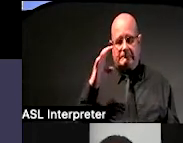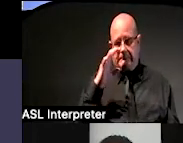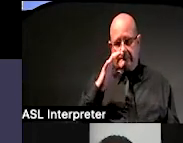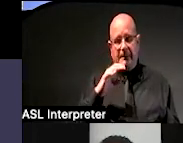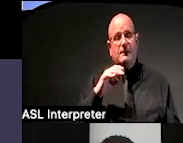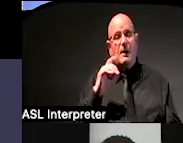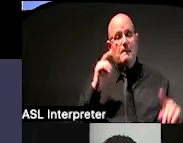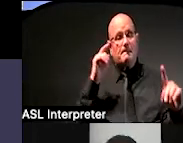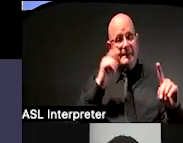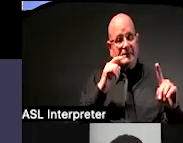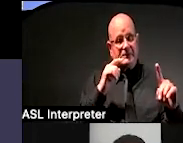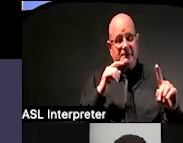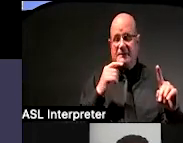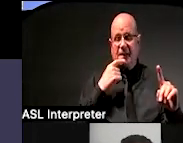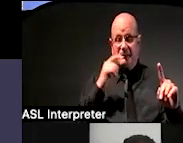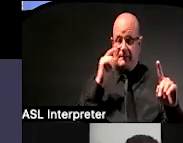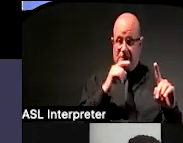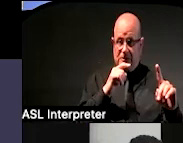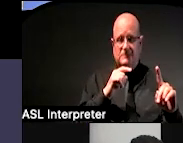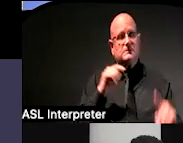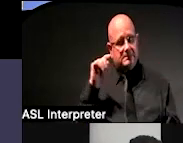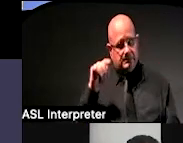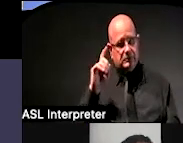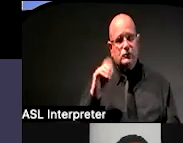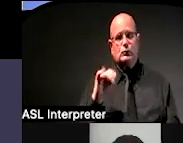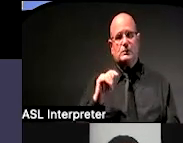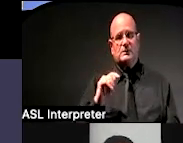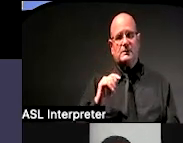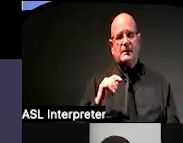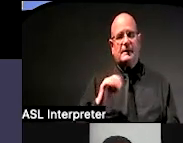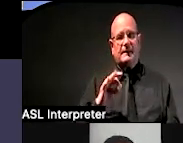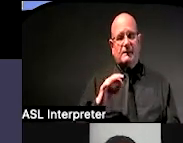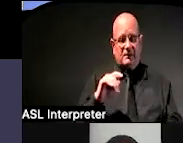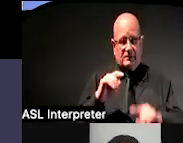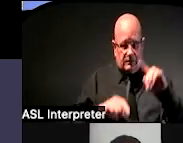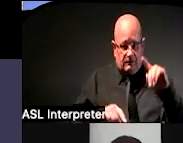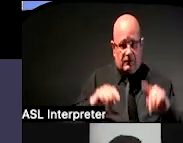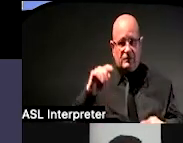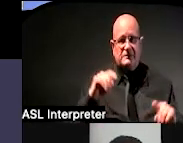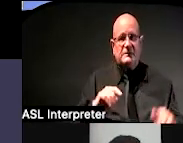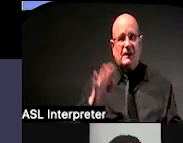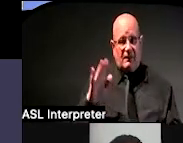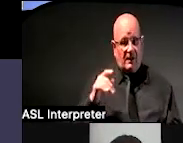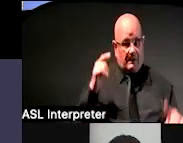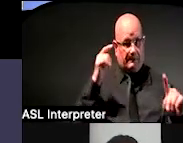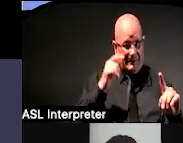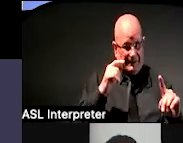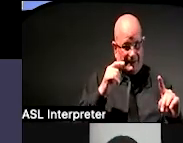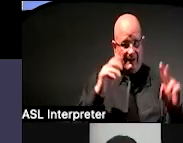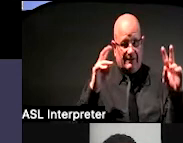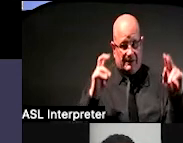this is a mission, then we need to hold people accountable. If diversity, if their mission statements has